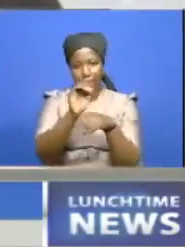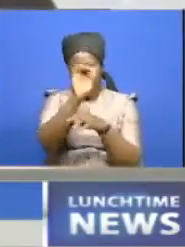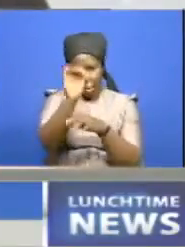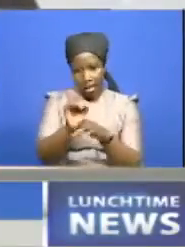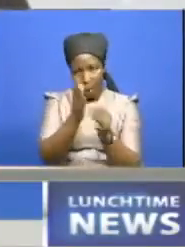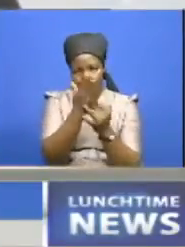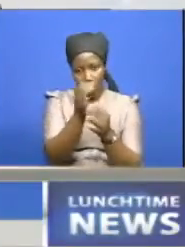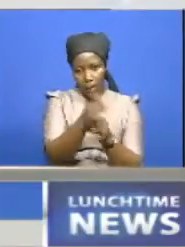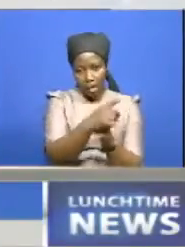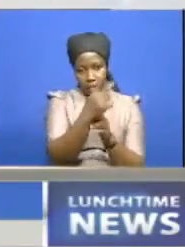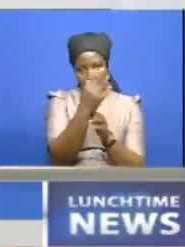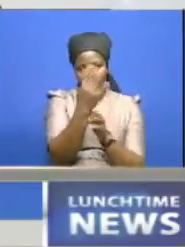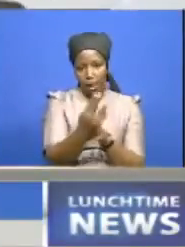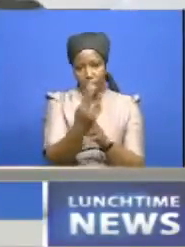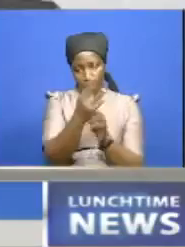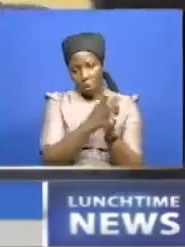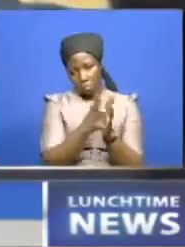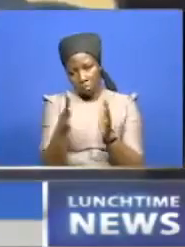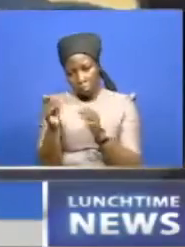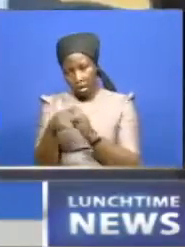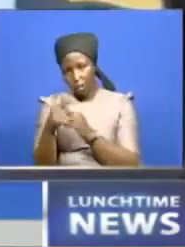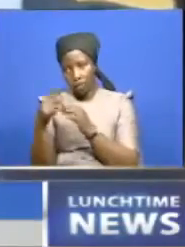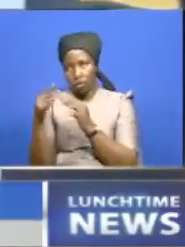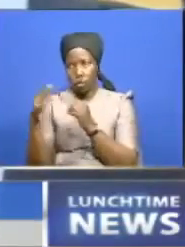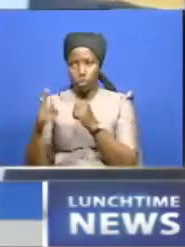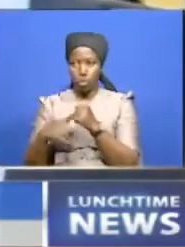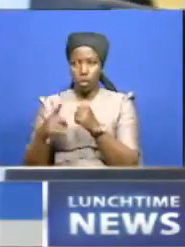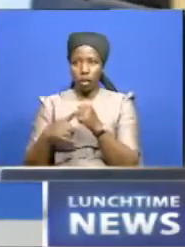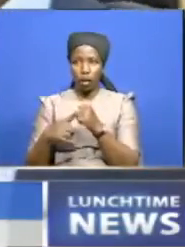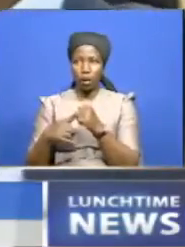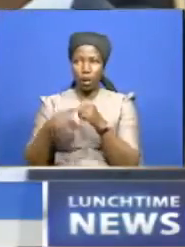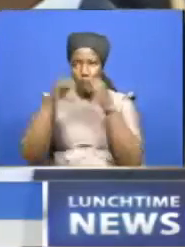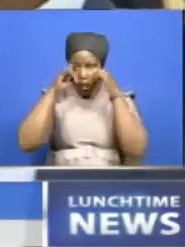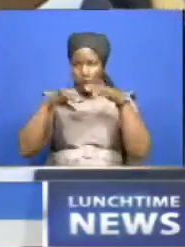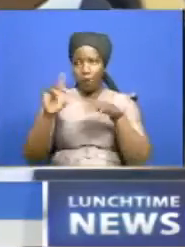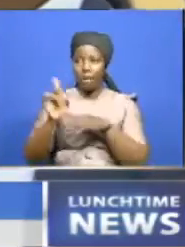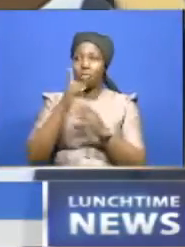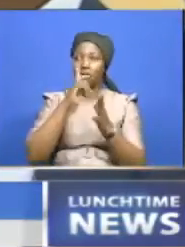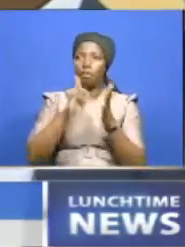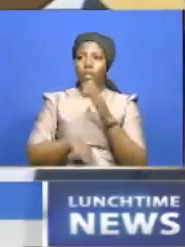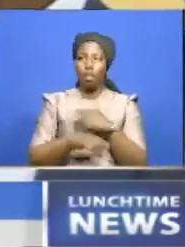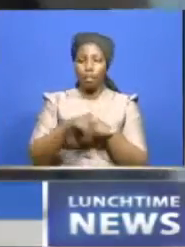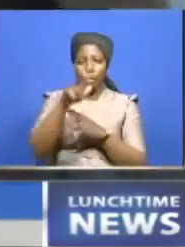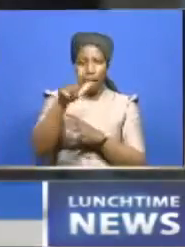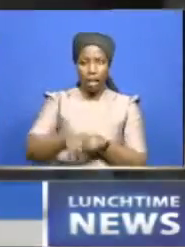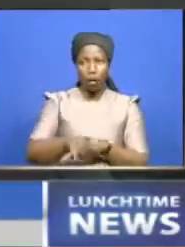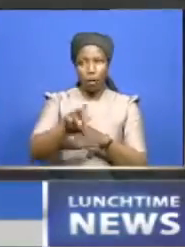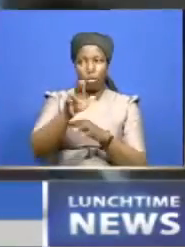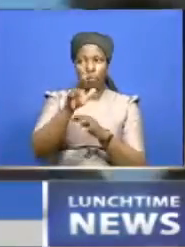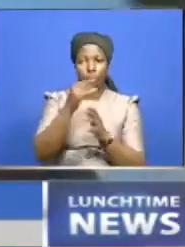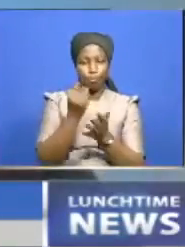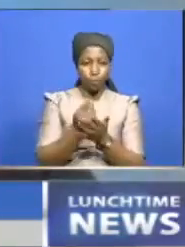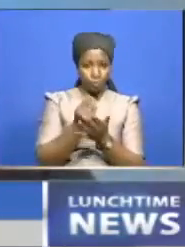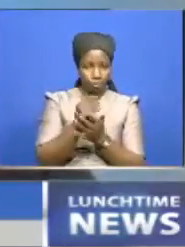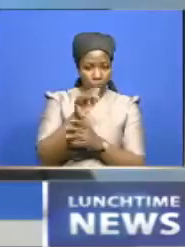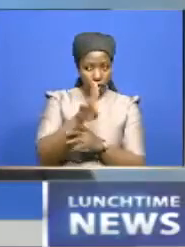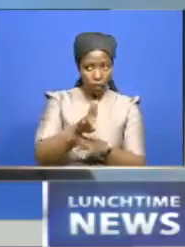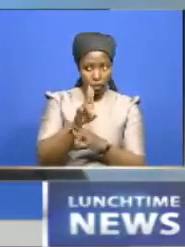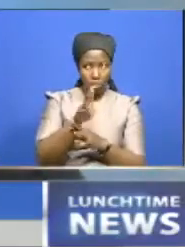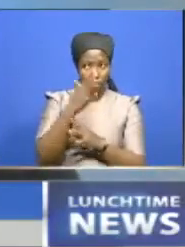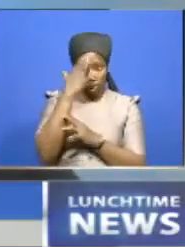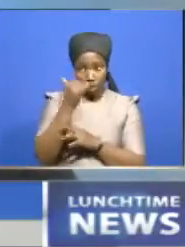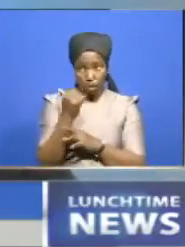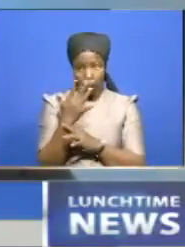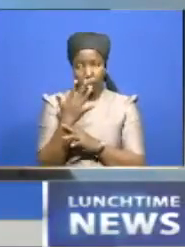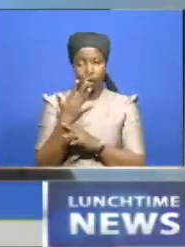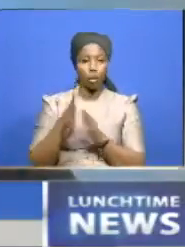between April and June. Devolution Ministry says the low development absorption rate is partly due to the devolved units